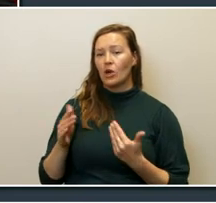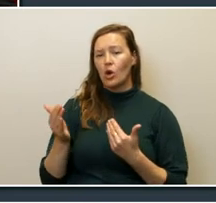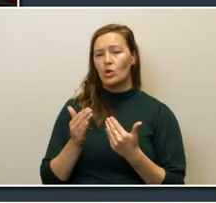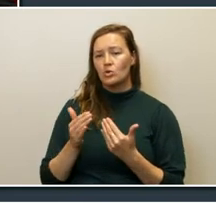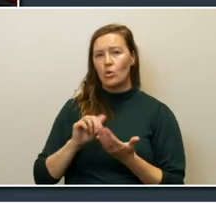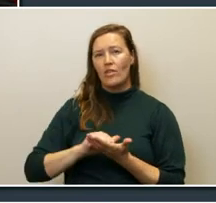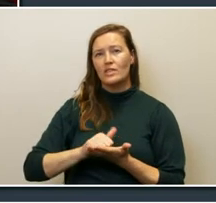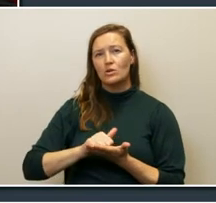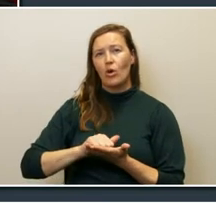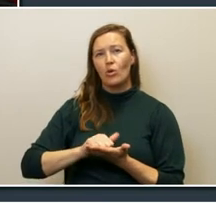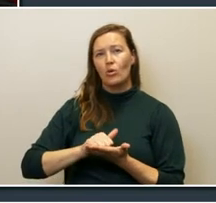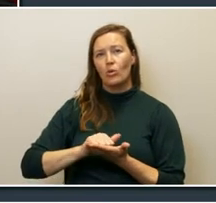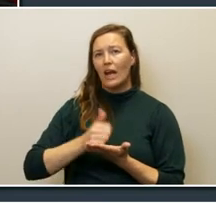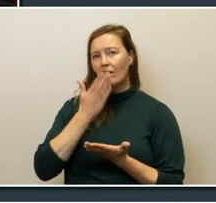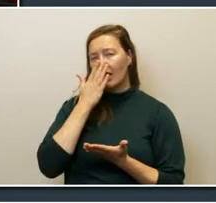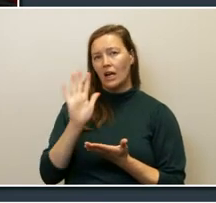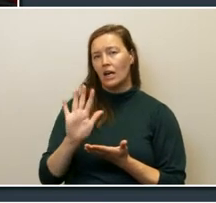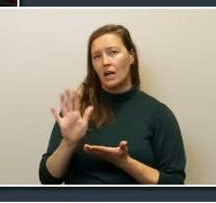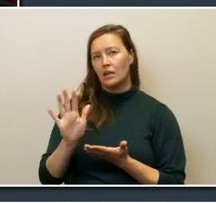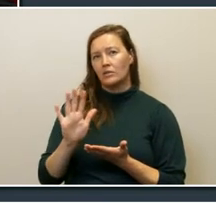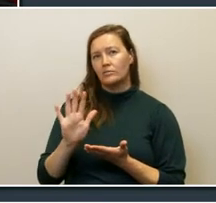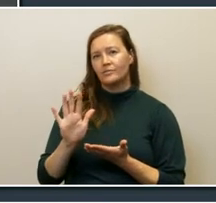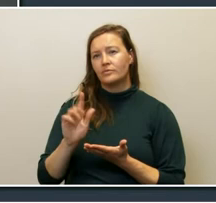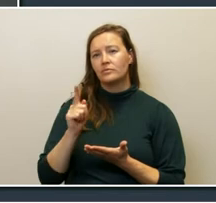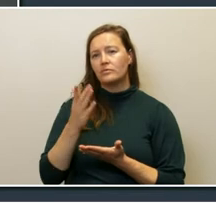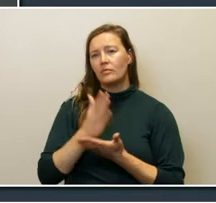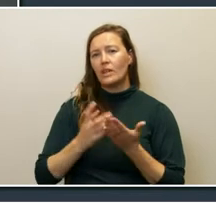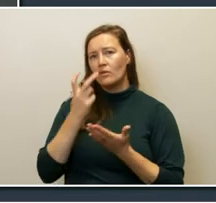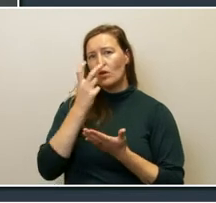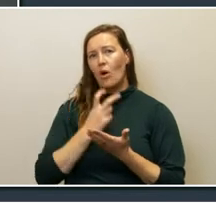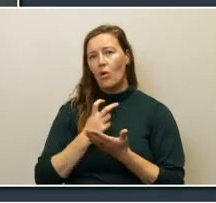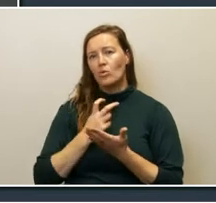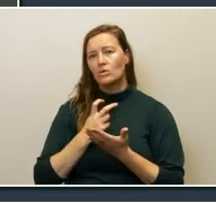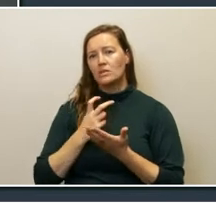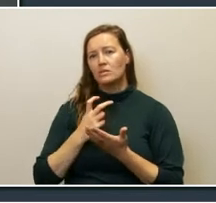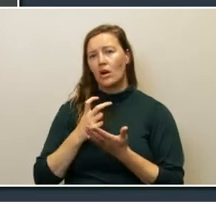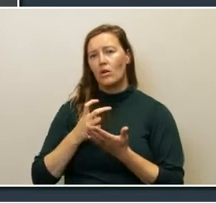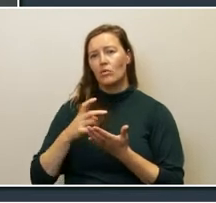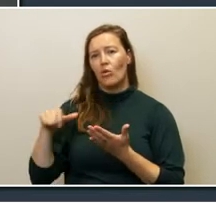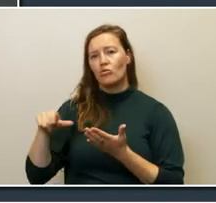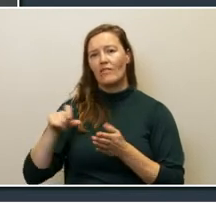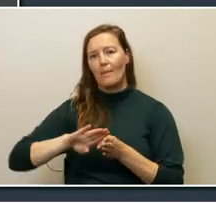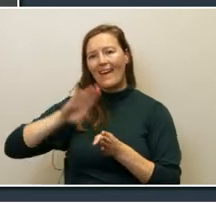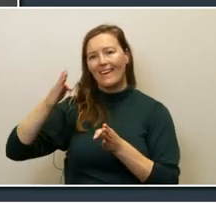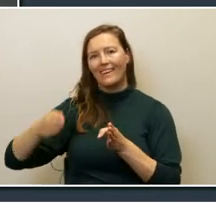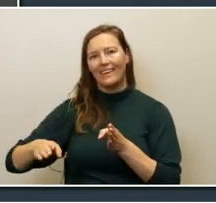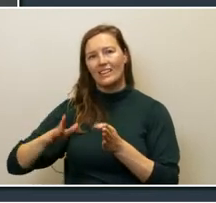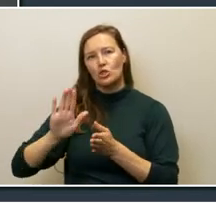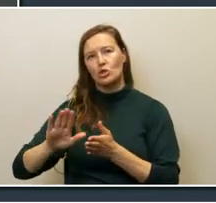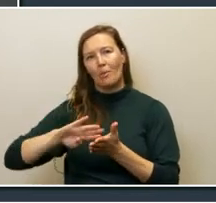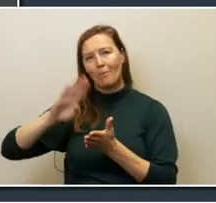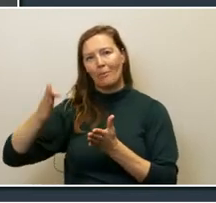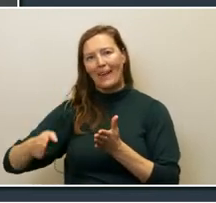stone is that is out the front, which is part of the old stop bank. Okay.